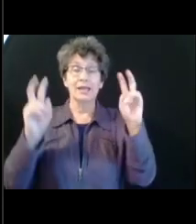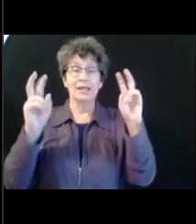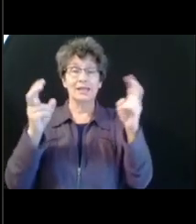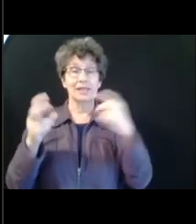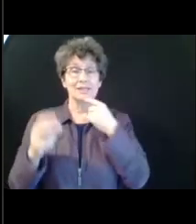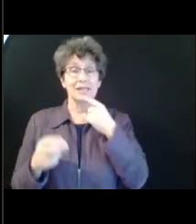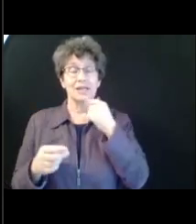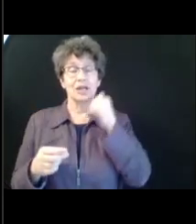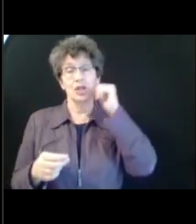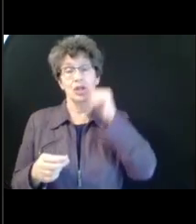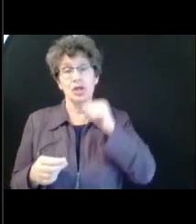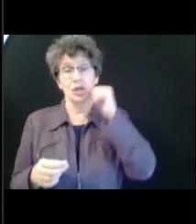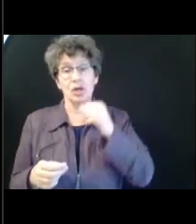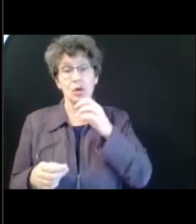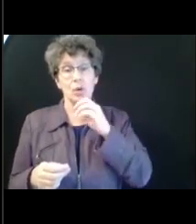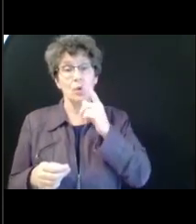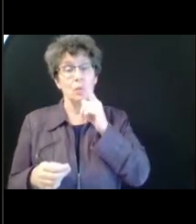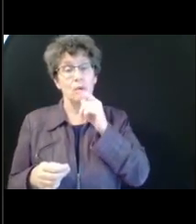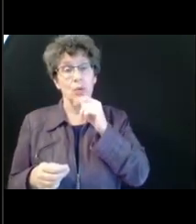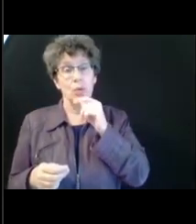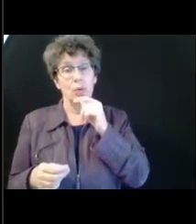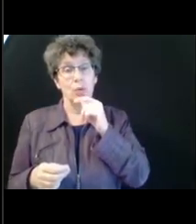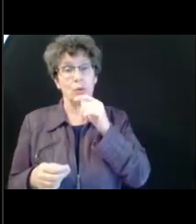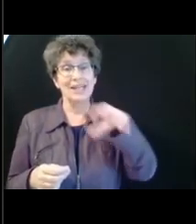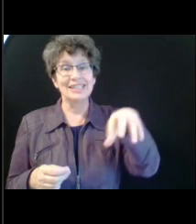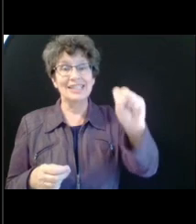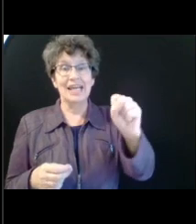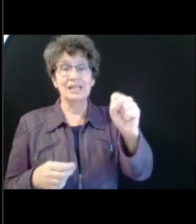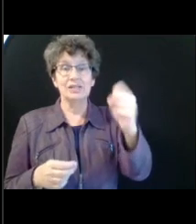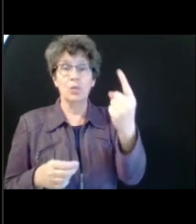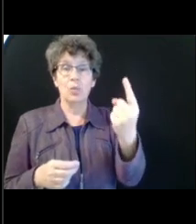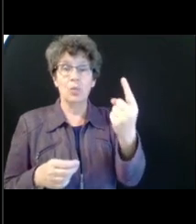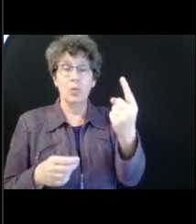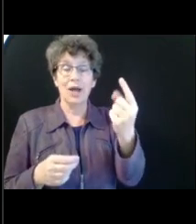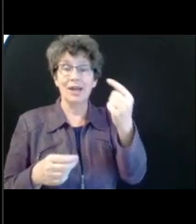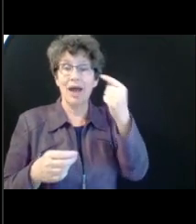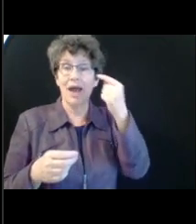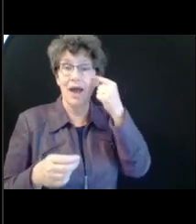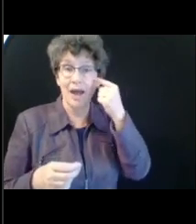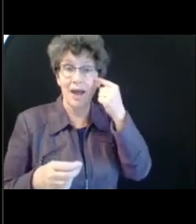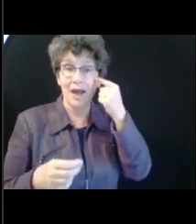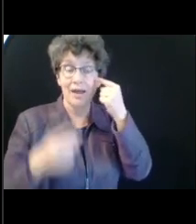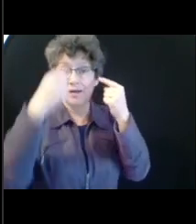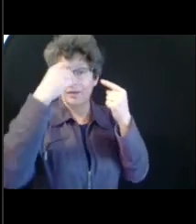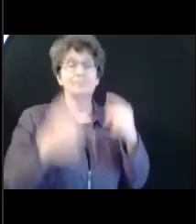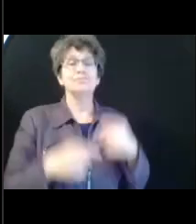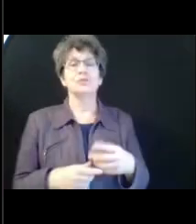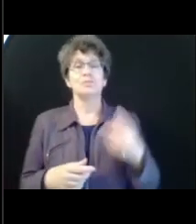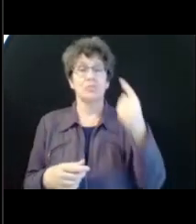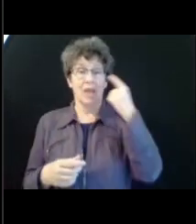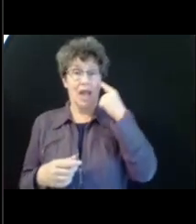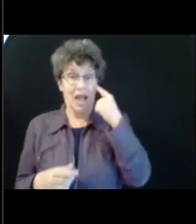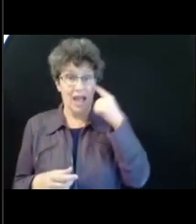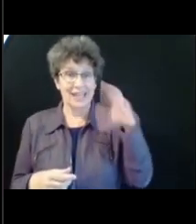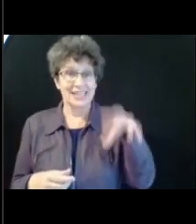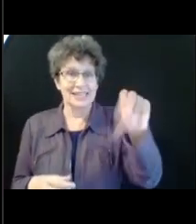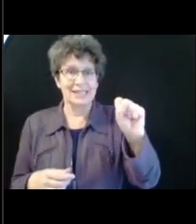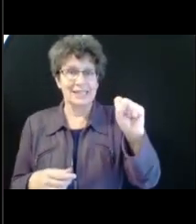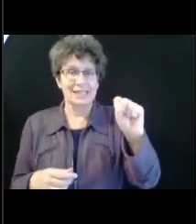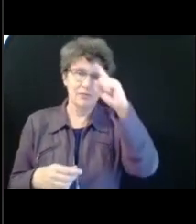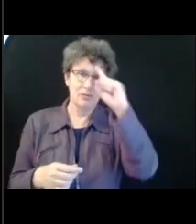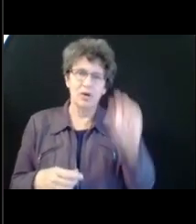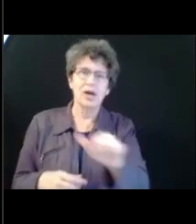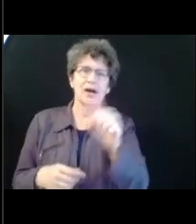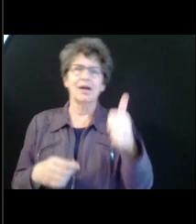Who Takes an Eye for an Eye. That's one of the series of mystery type stories,